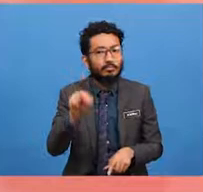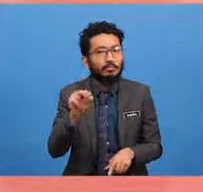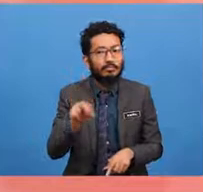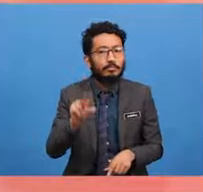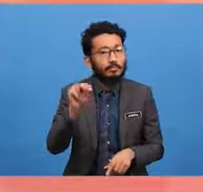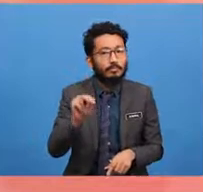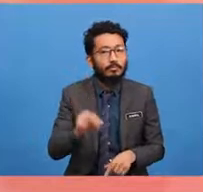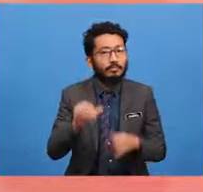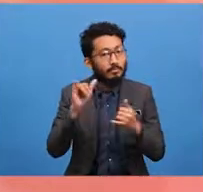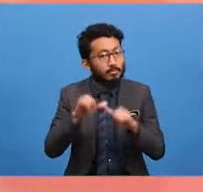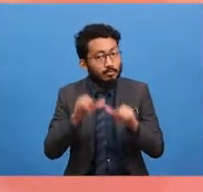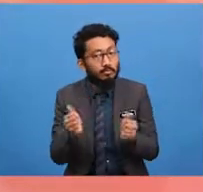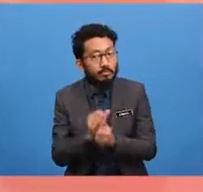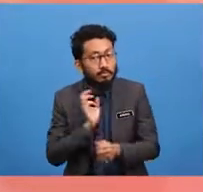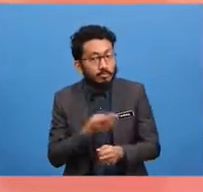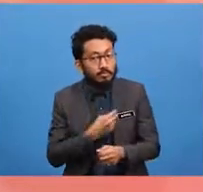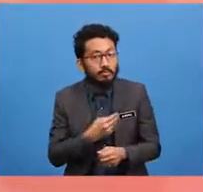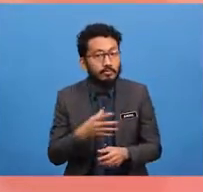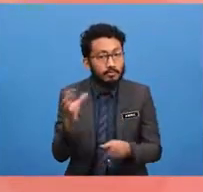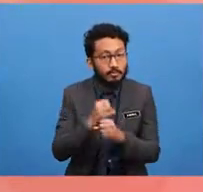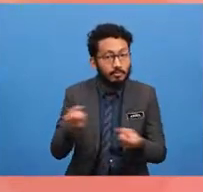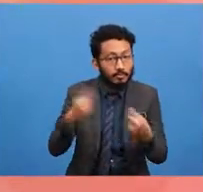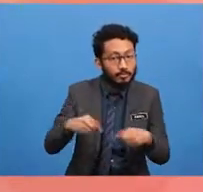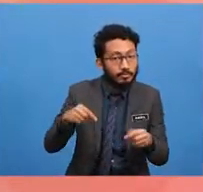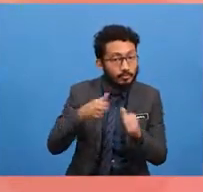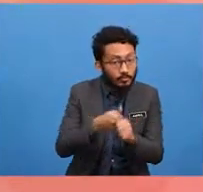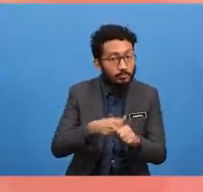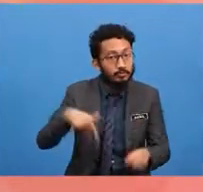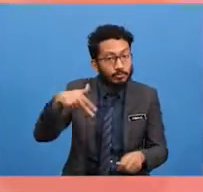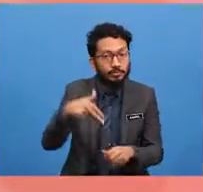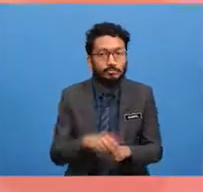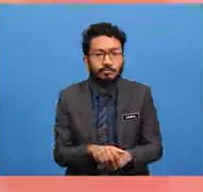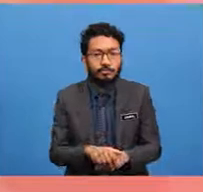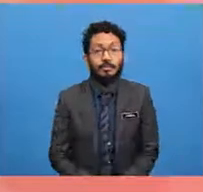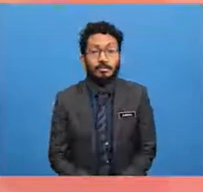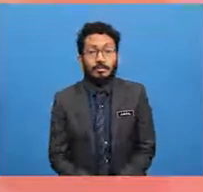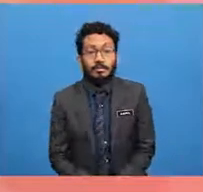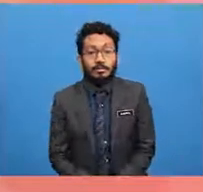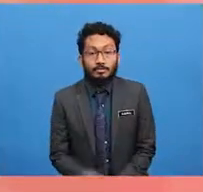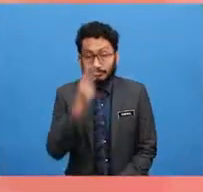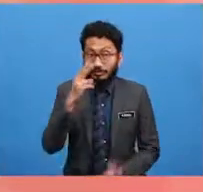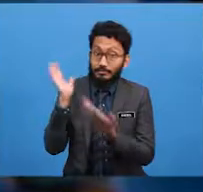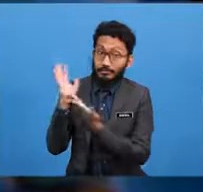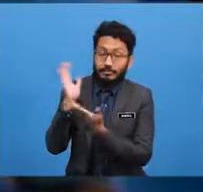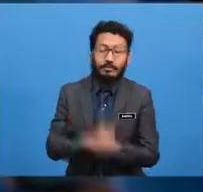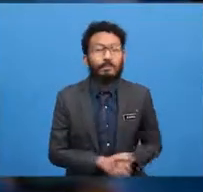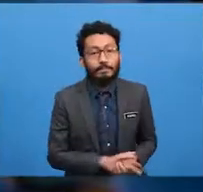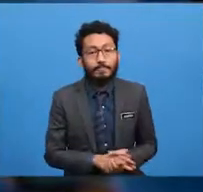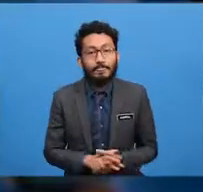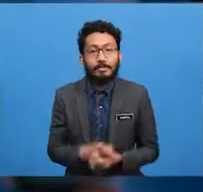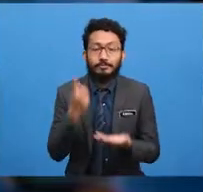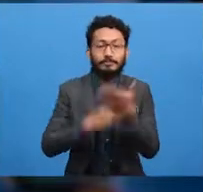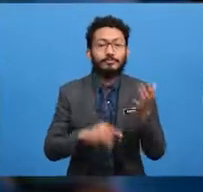us. Get there on foot. Meet at and must see. What are